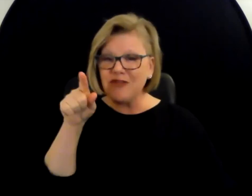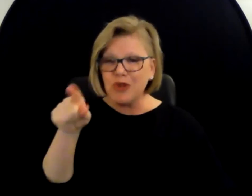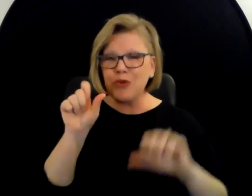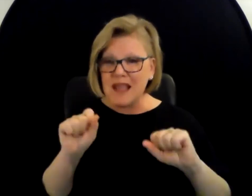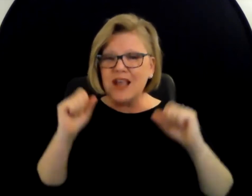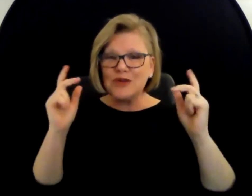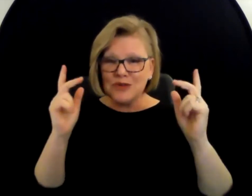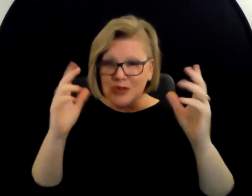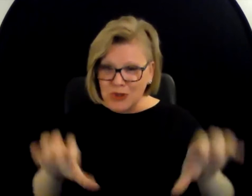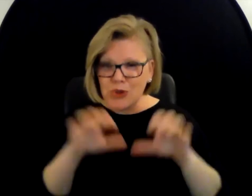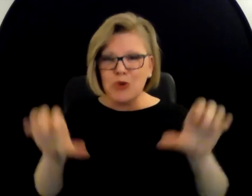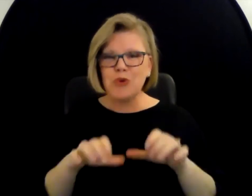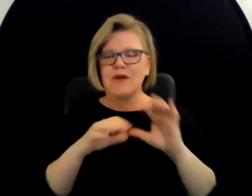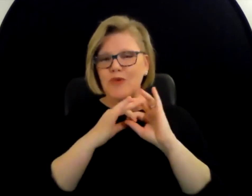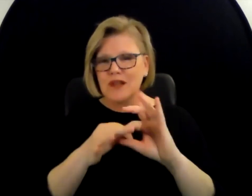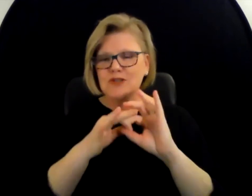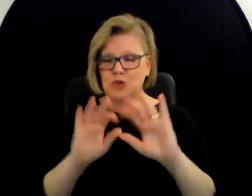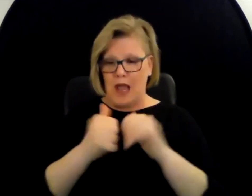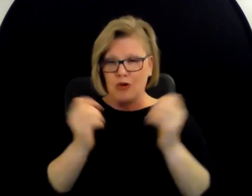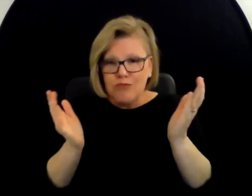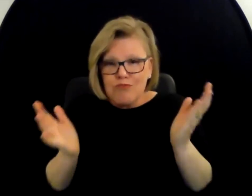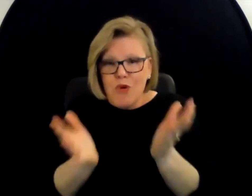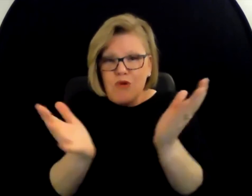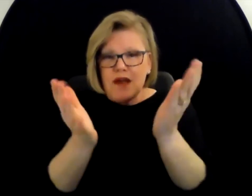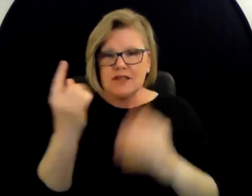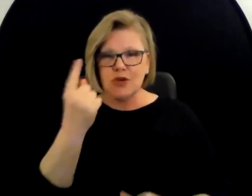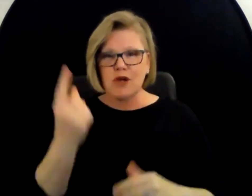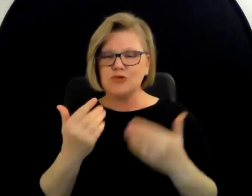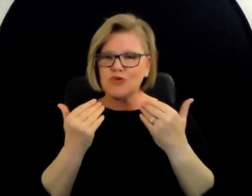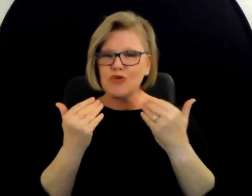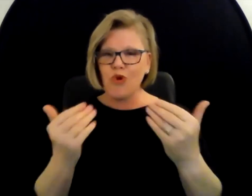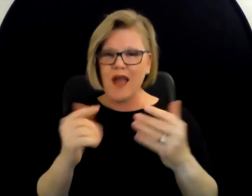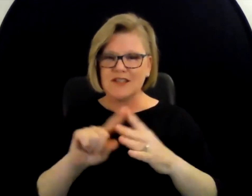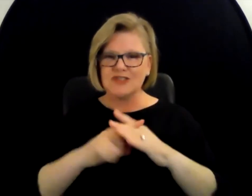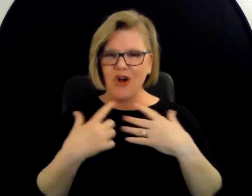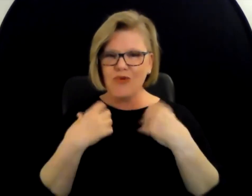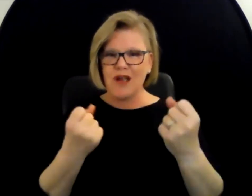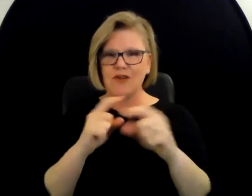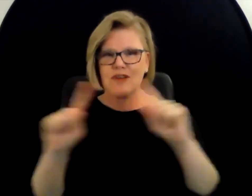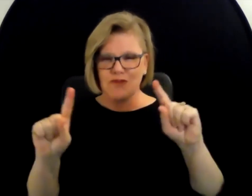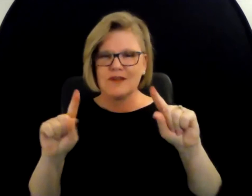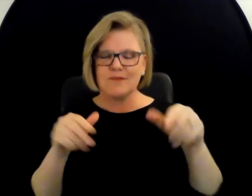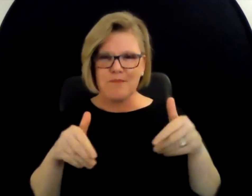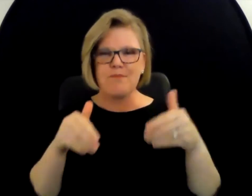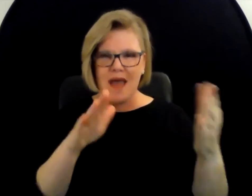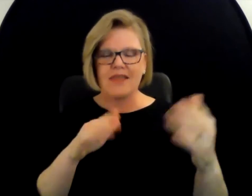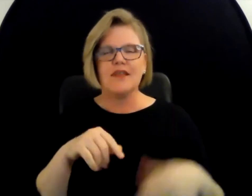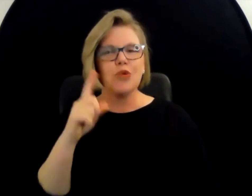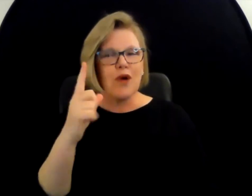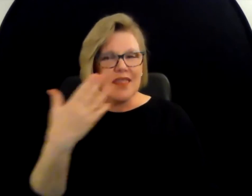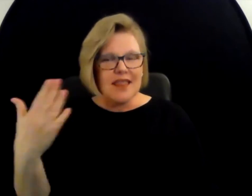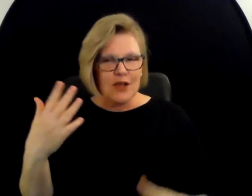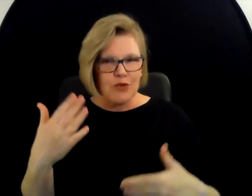as far as how to motivate someone to move on a different path. One thing that we do